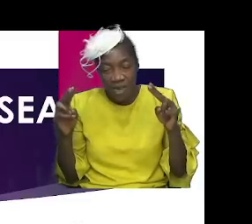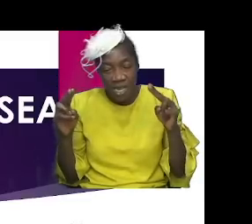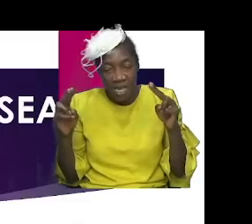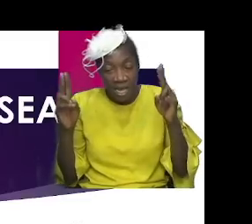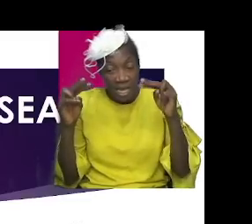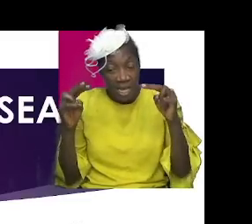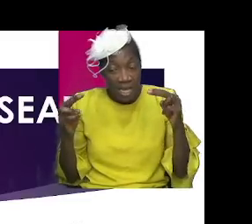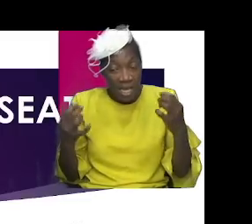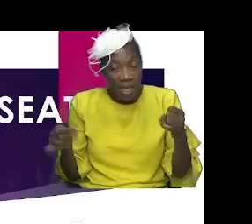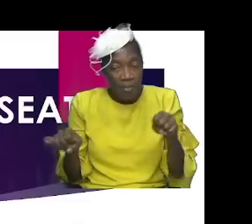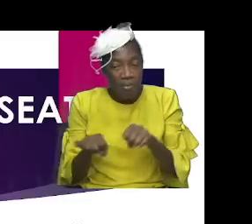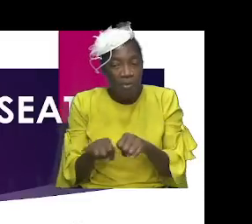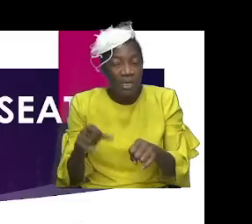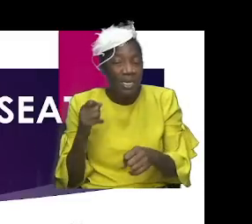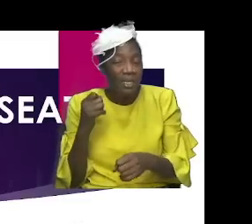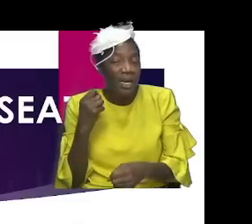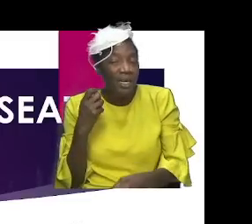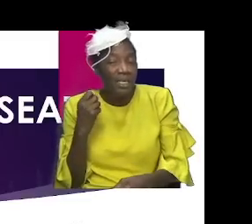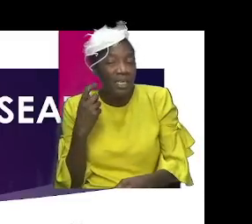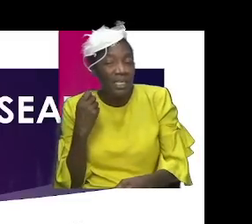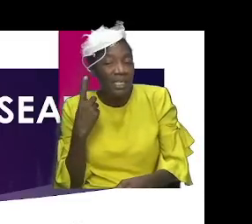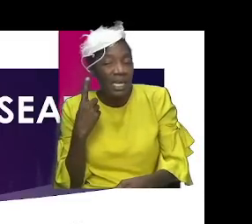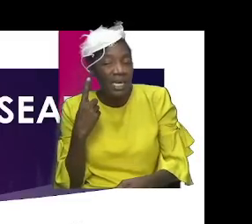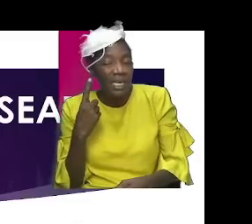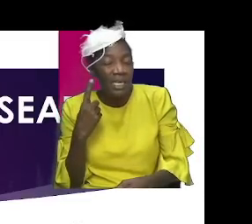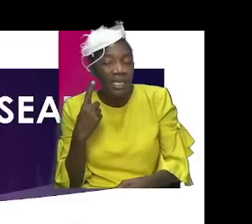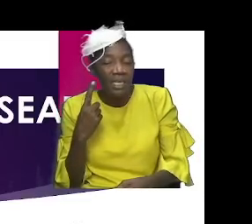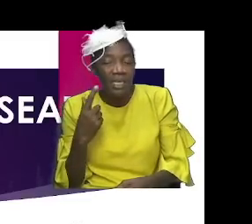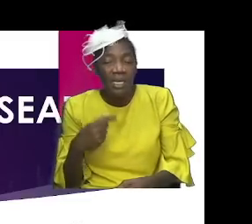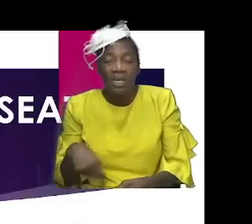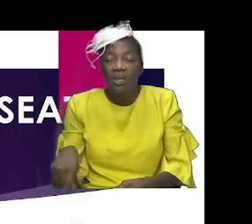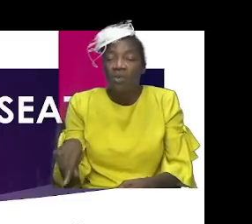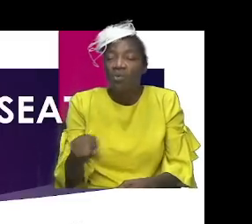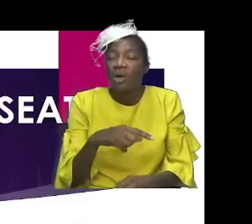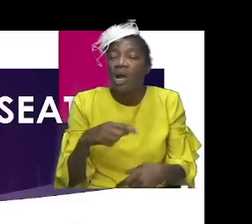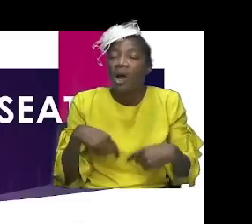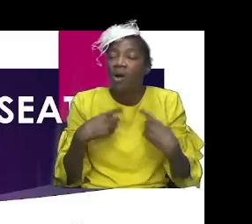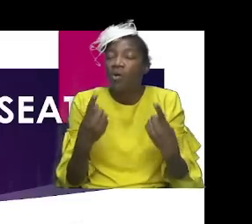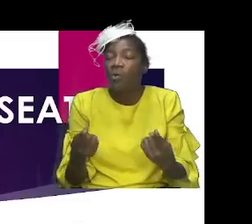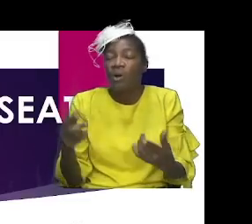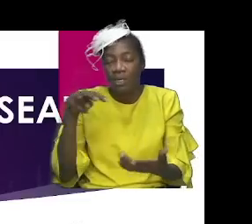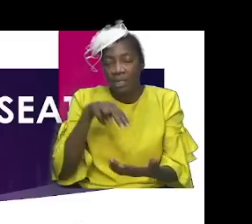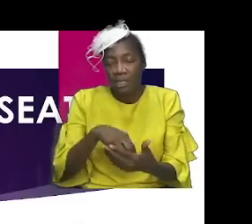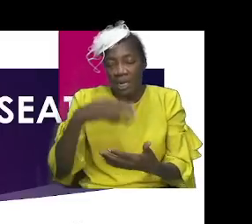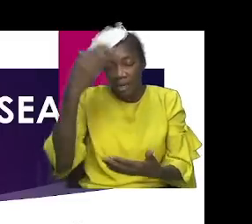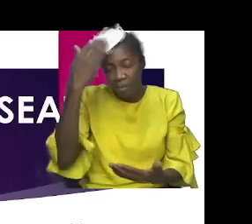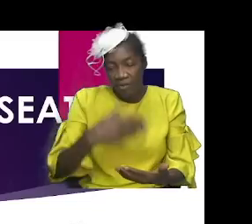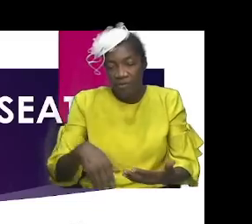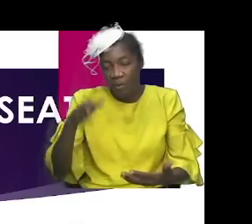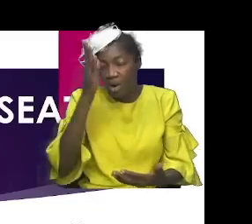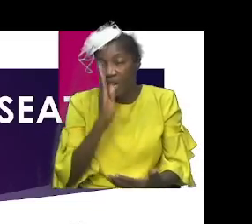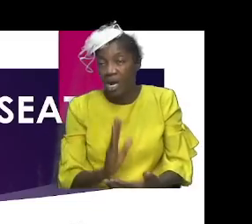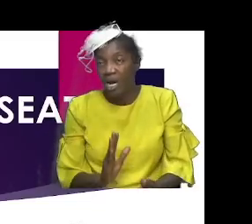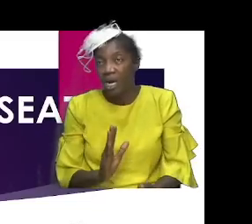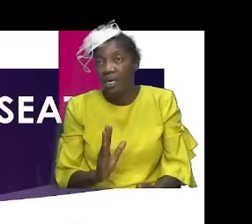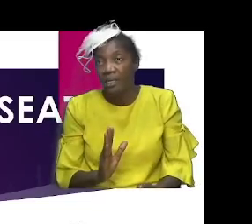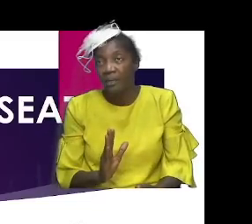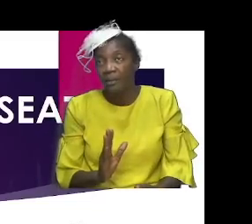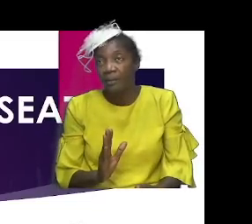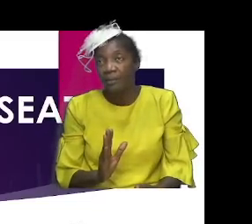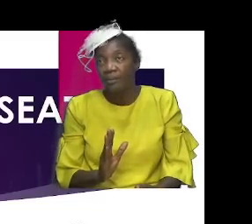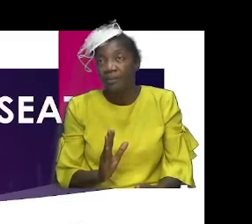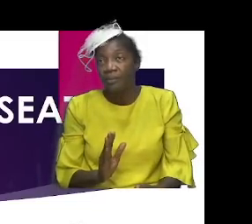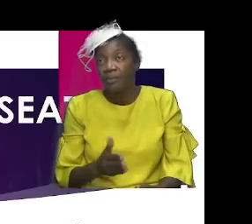God, that we understand that we are going to stand before him, and the